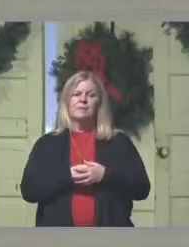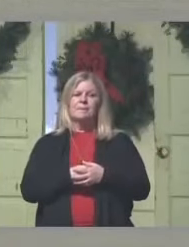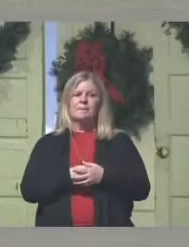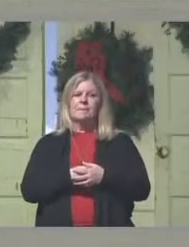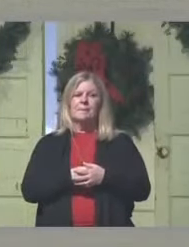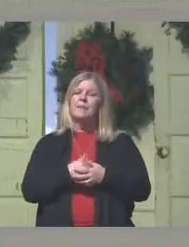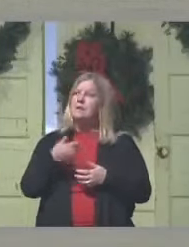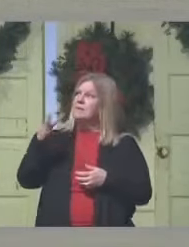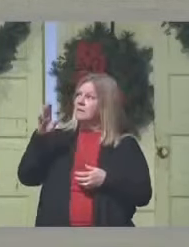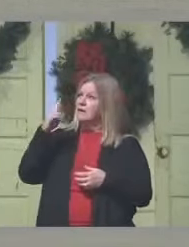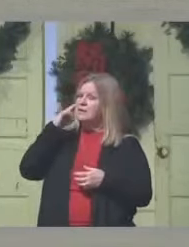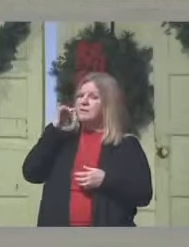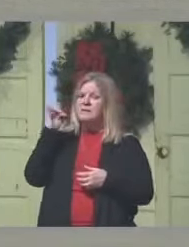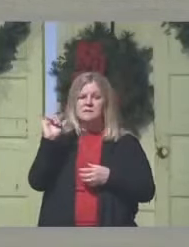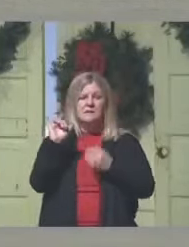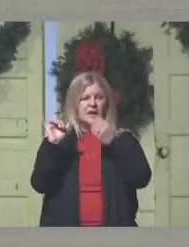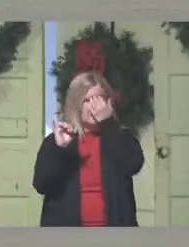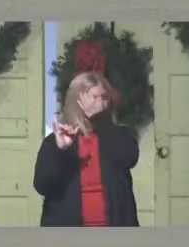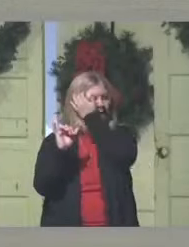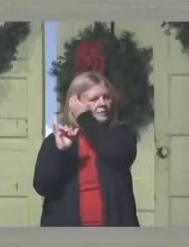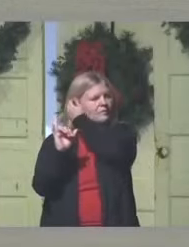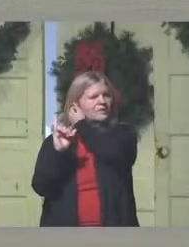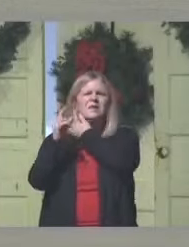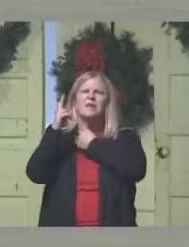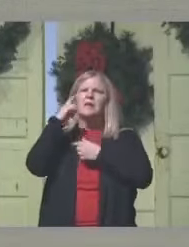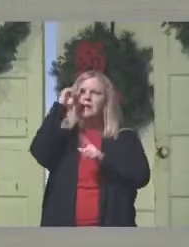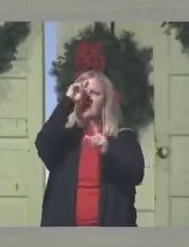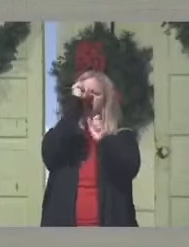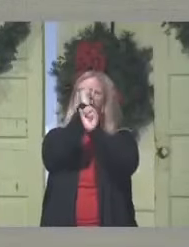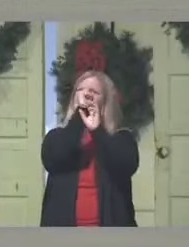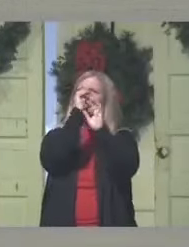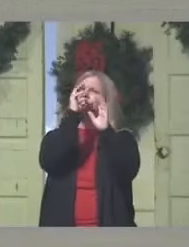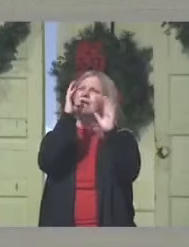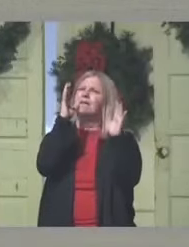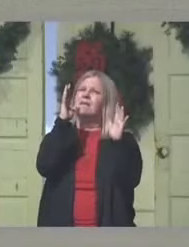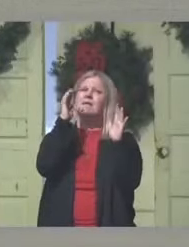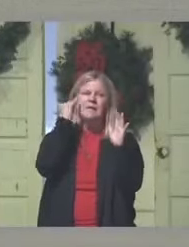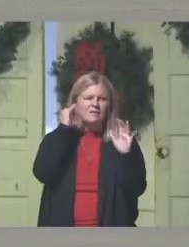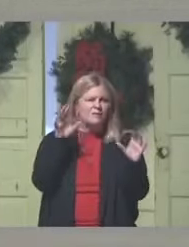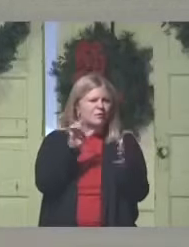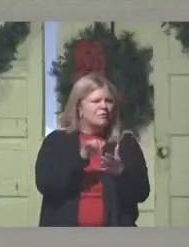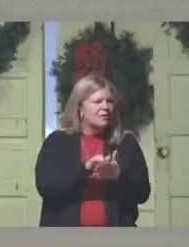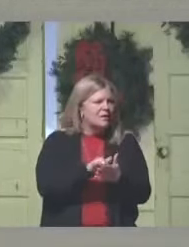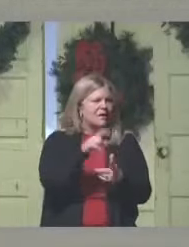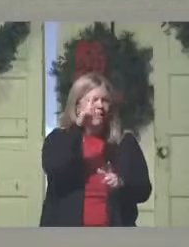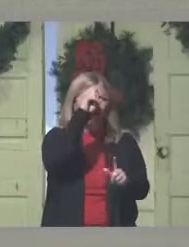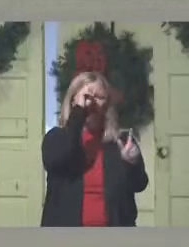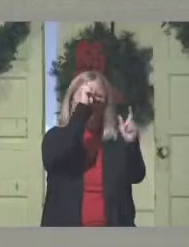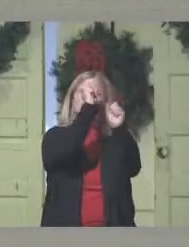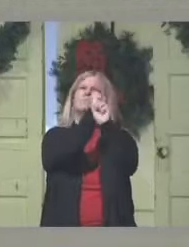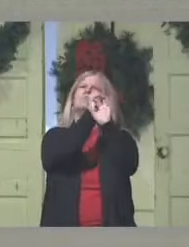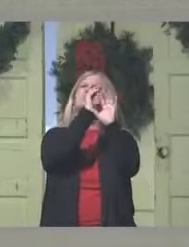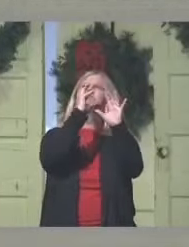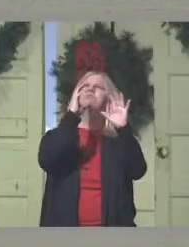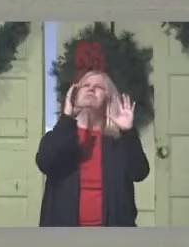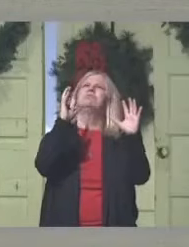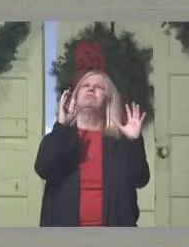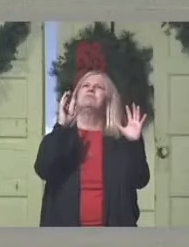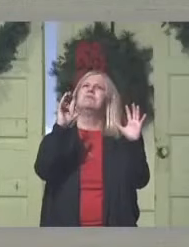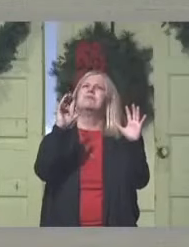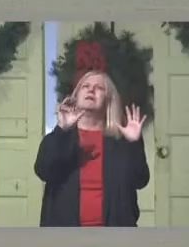neither can God. Just think of what your life would be like if you did, and just think about what others